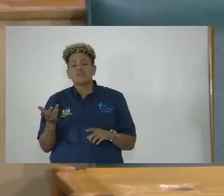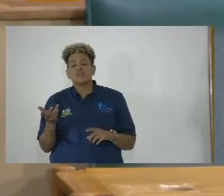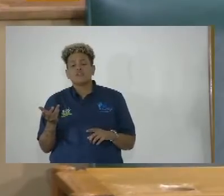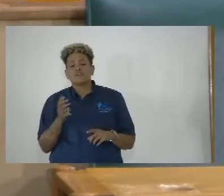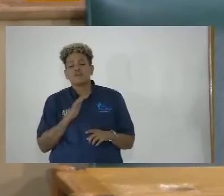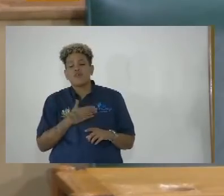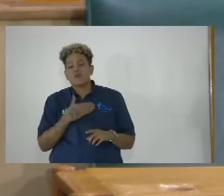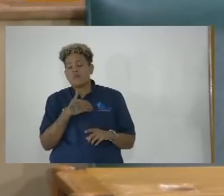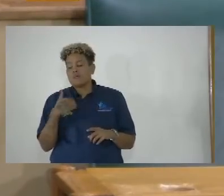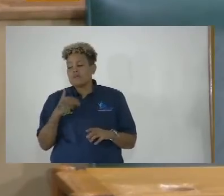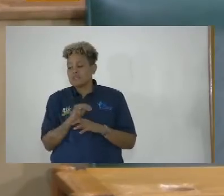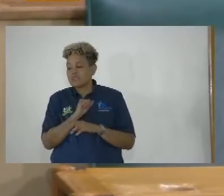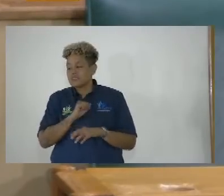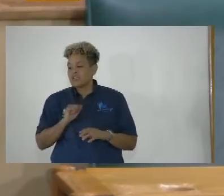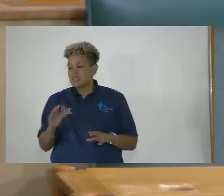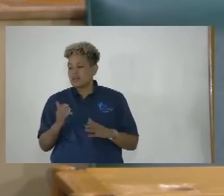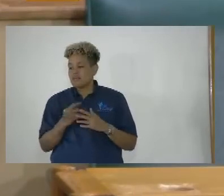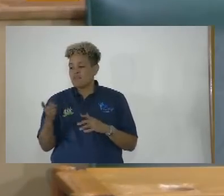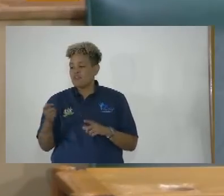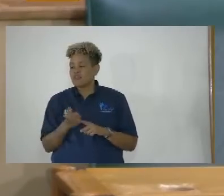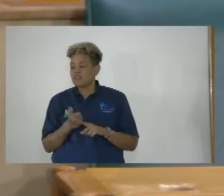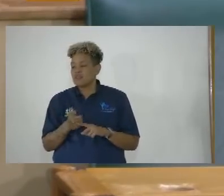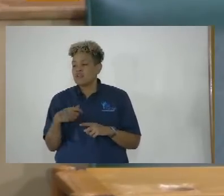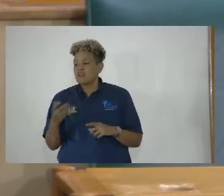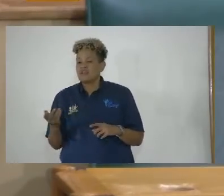our colleague senator, before she was